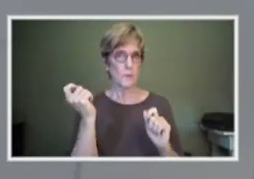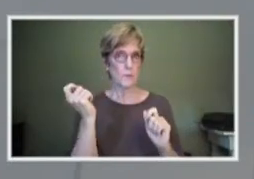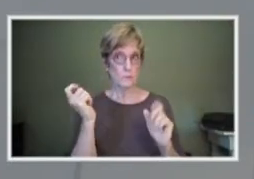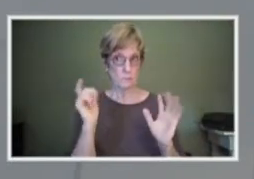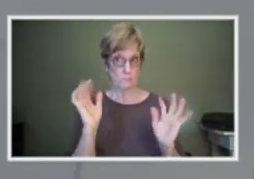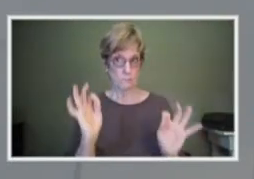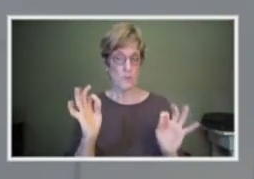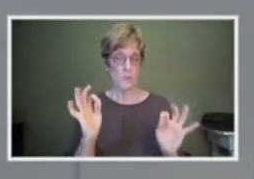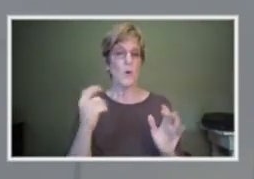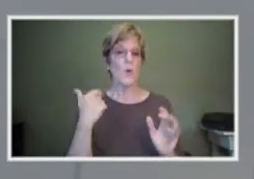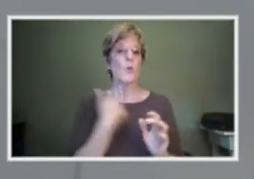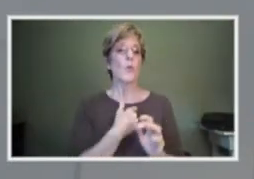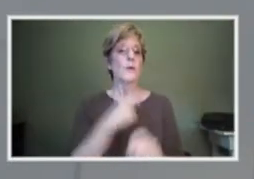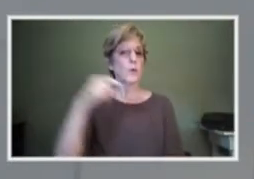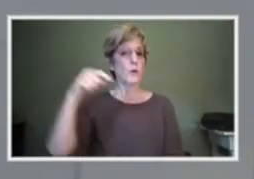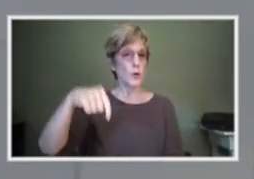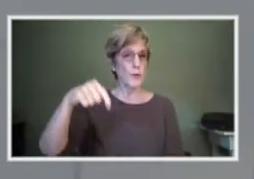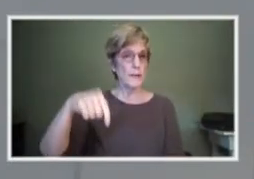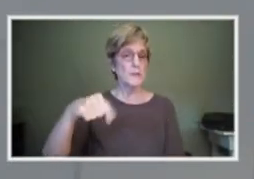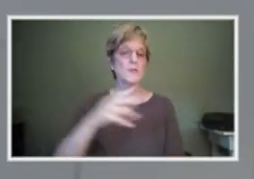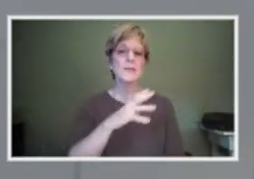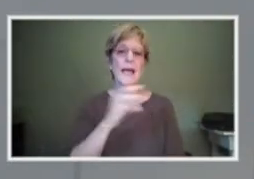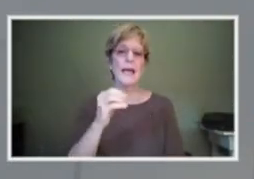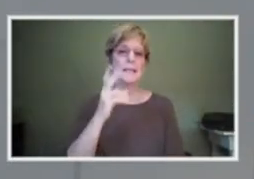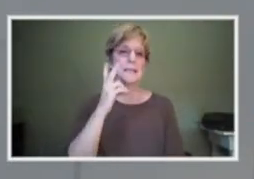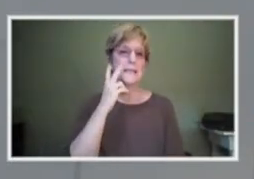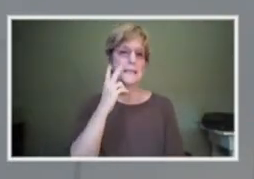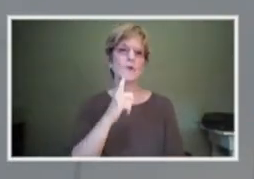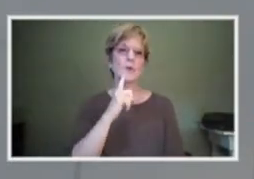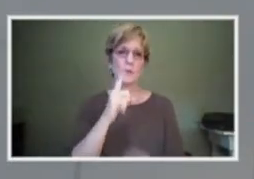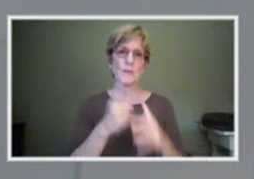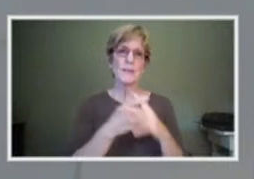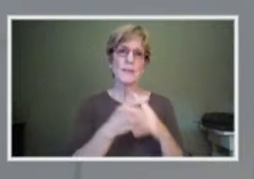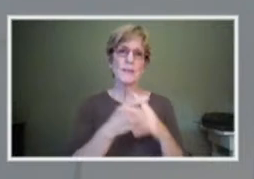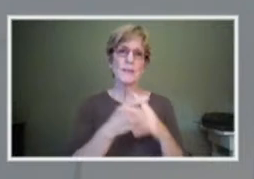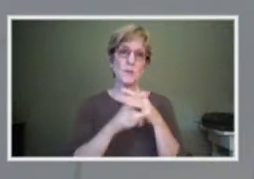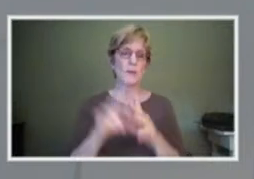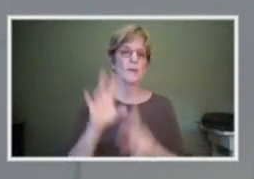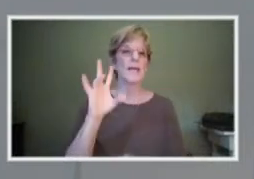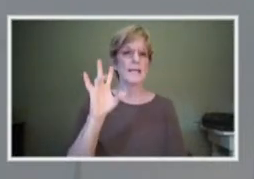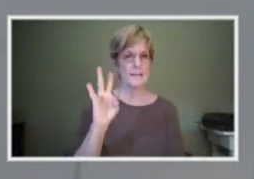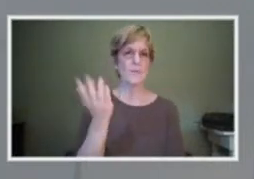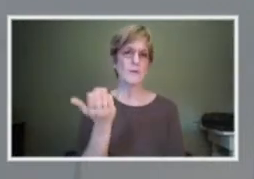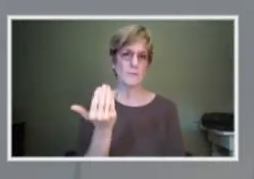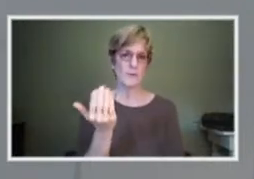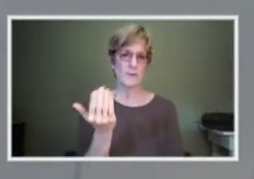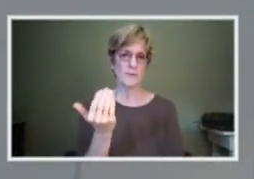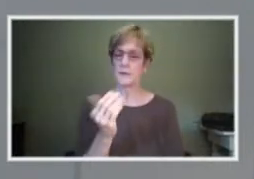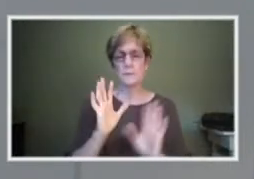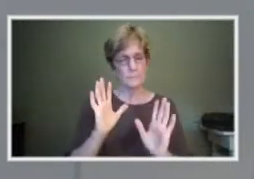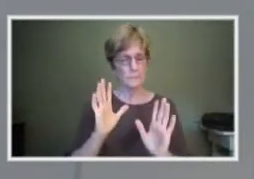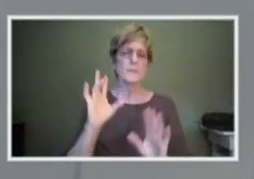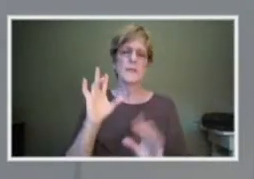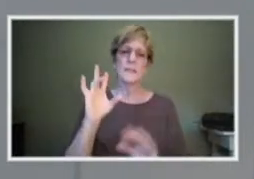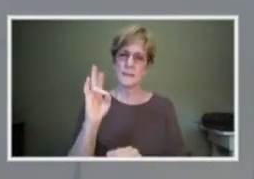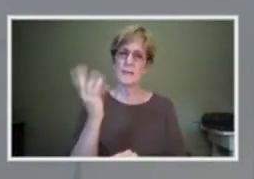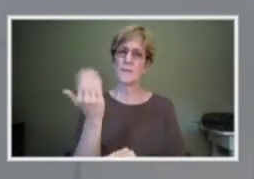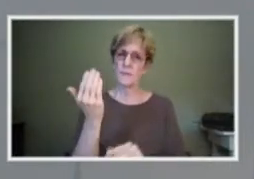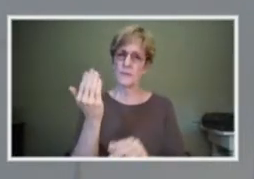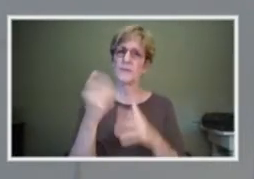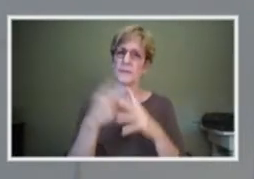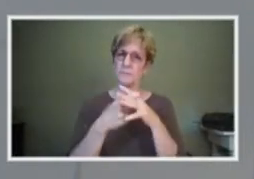go downstairs and let's see if we can really start at 7:15, no later than 7:15 for the meeting,